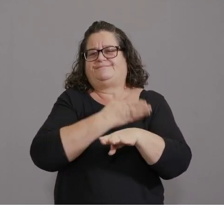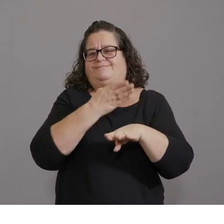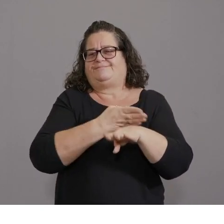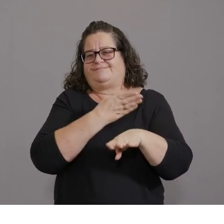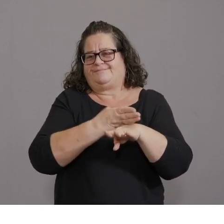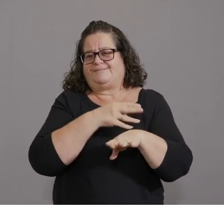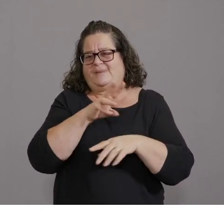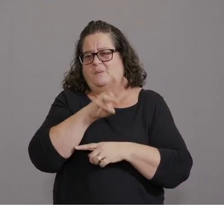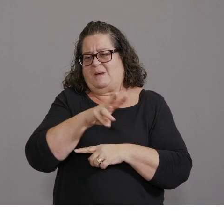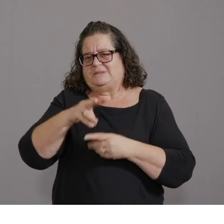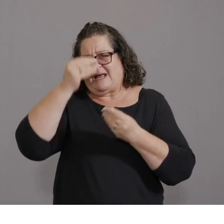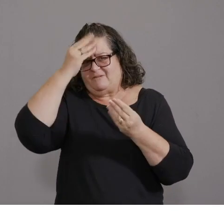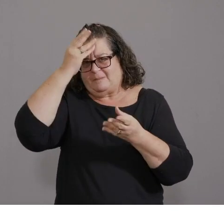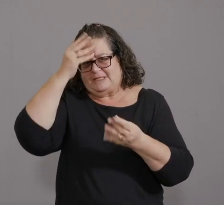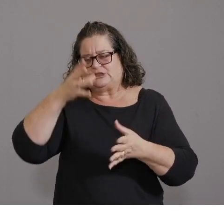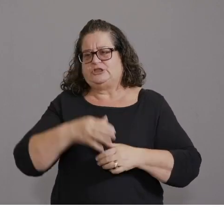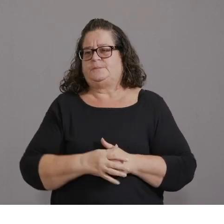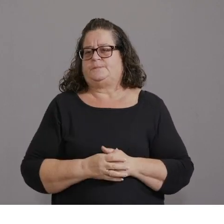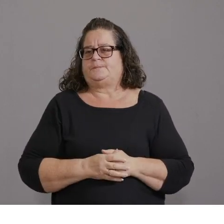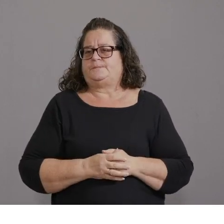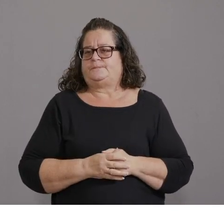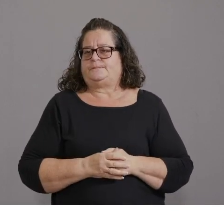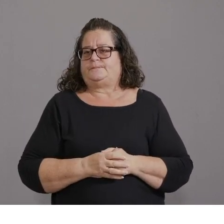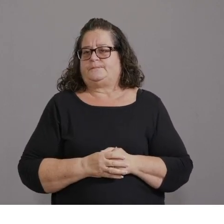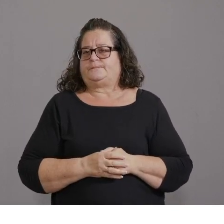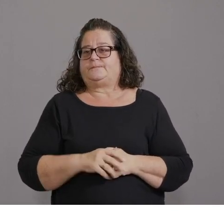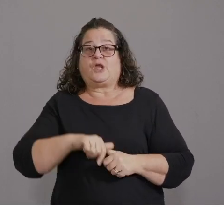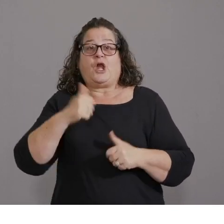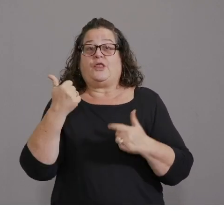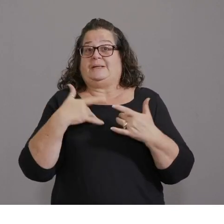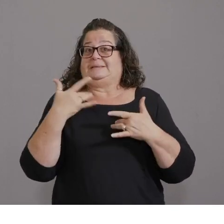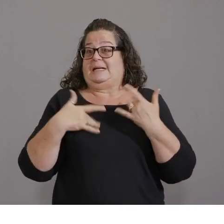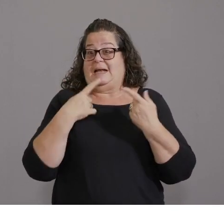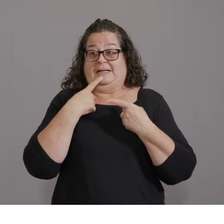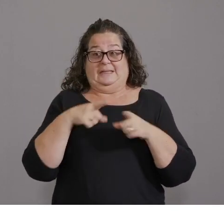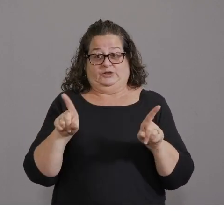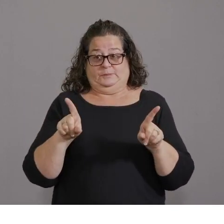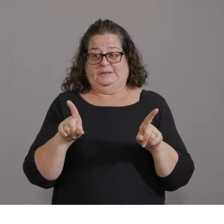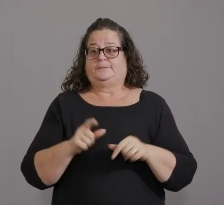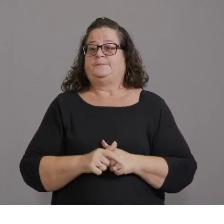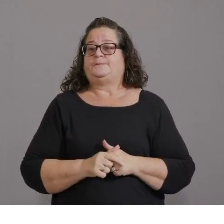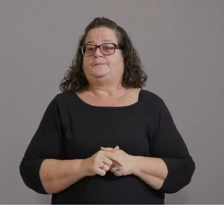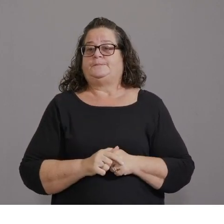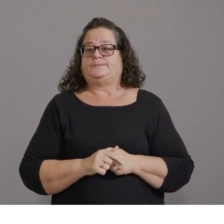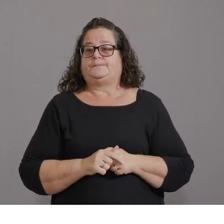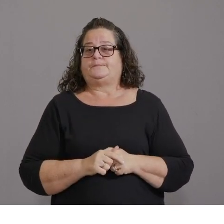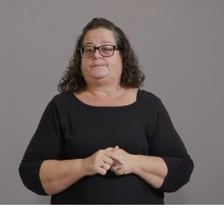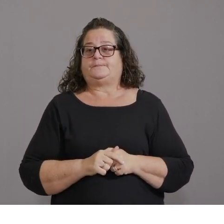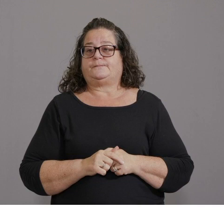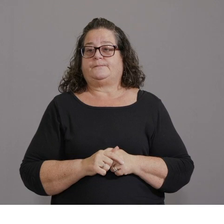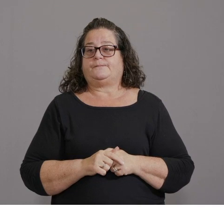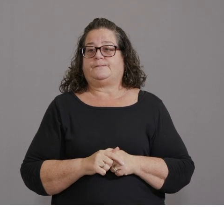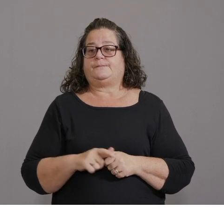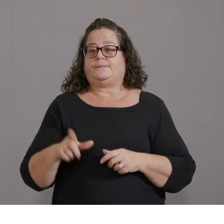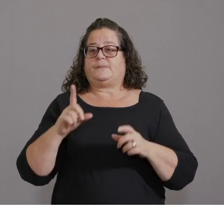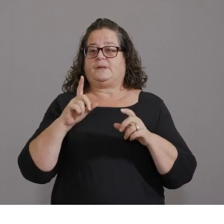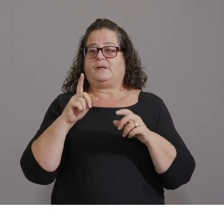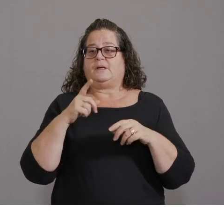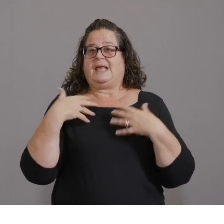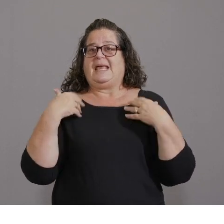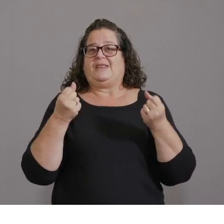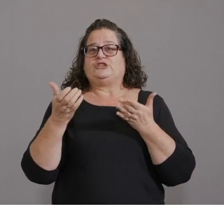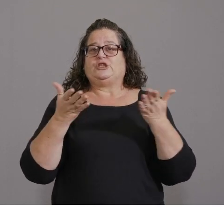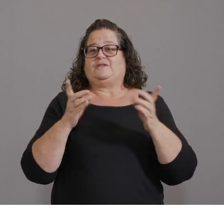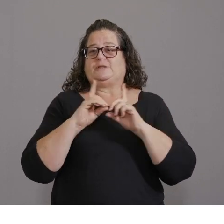And a couple of other exciting announcements. We have been expanding access. So ADHS activated the CDC Retail Pharmacy